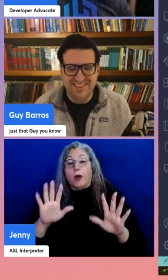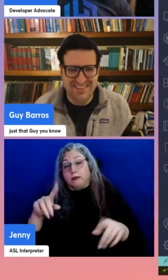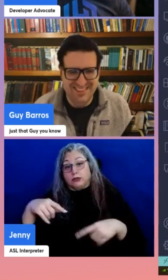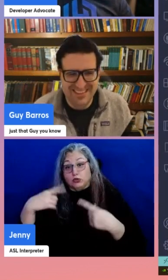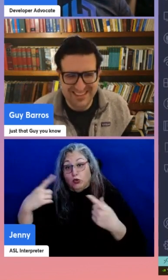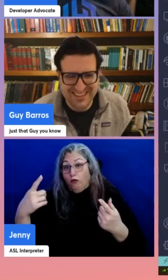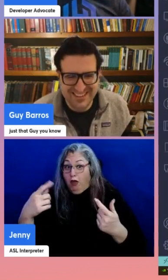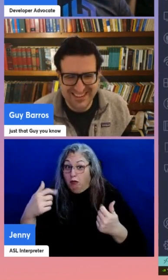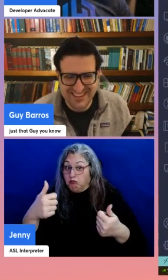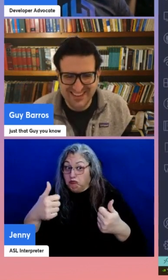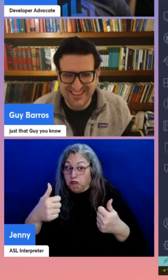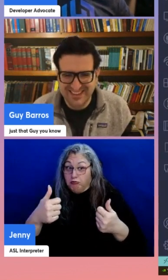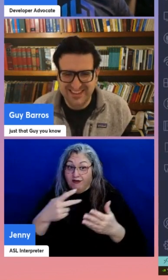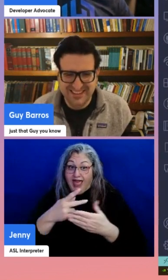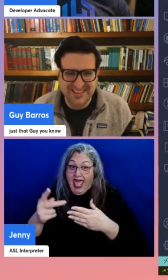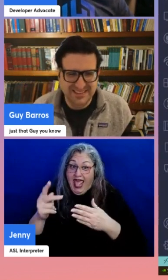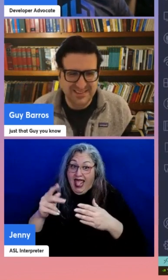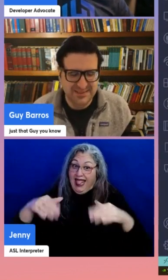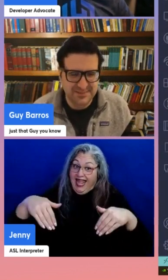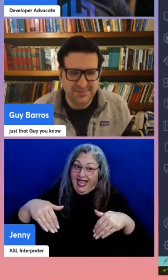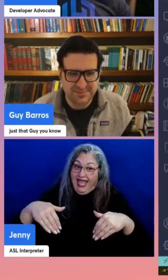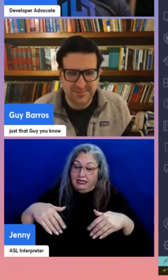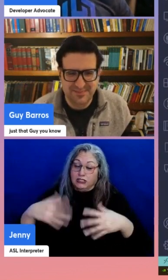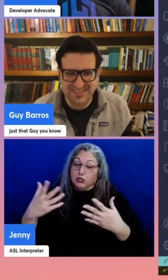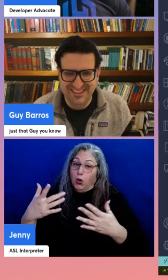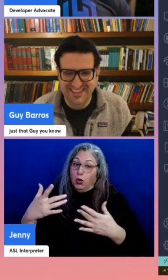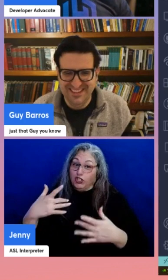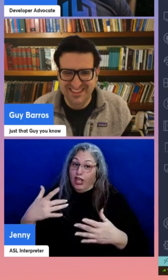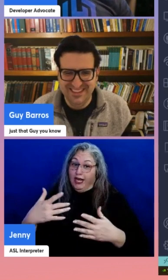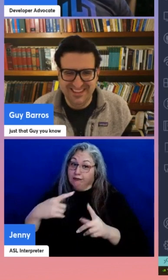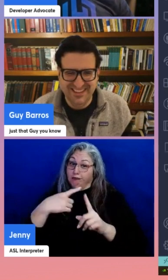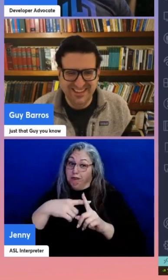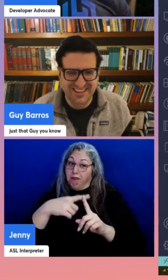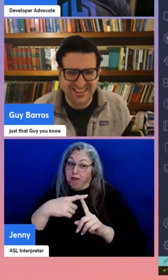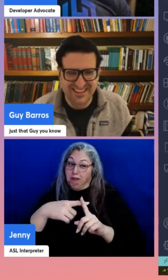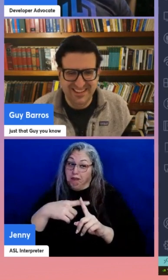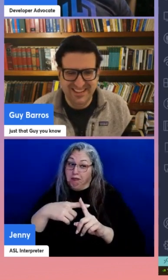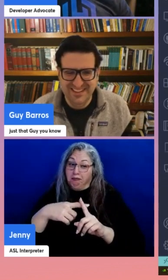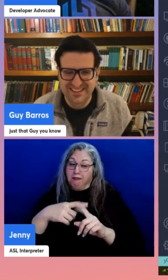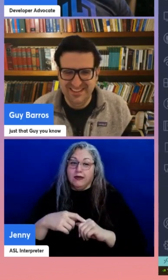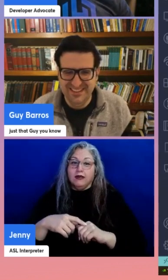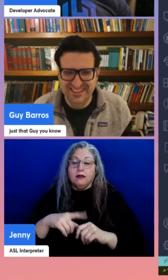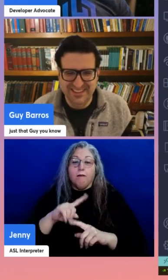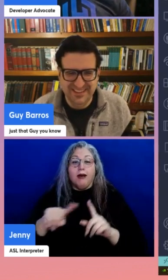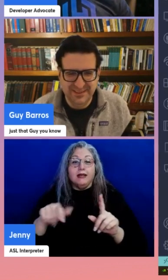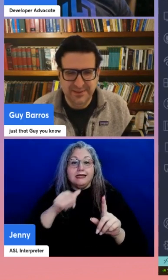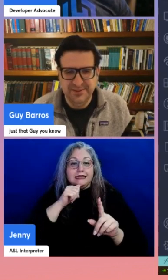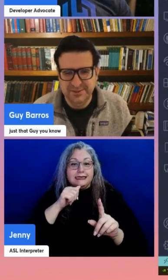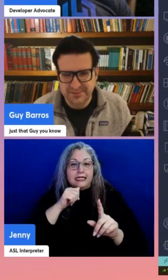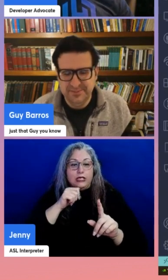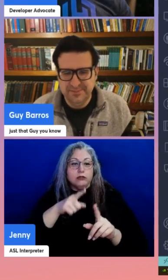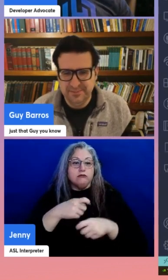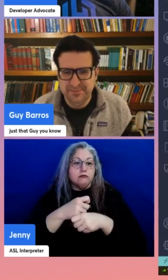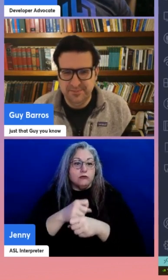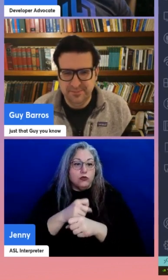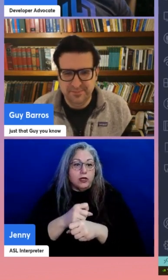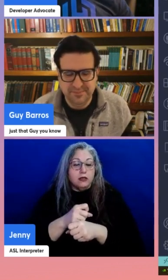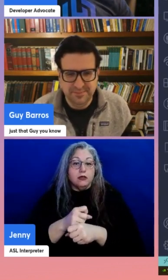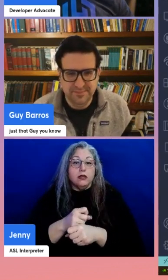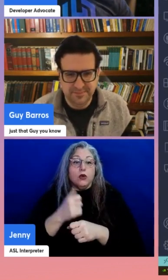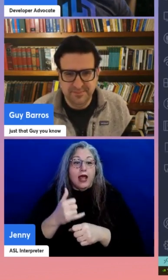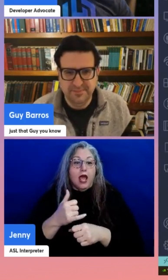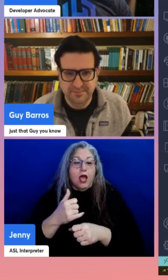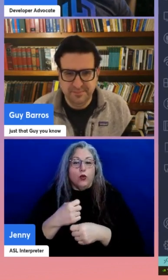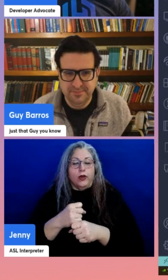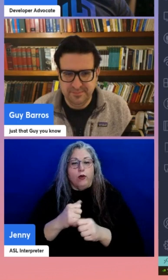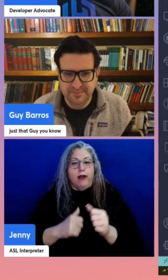mean, it hasn't failed yet. That is generally a good sign. The secrets have all been created. We're now creating and